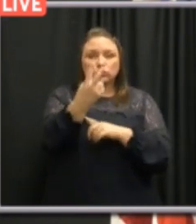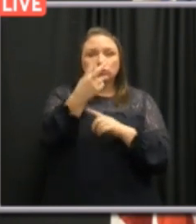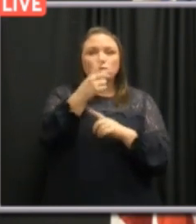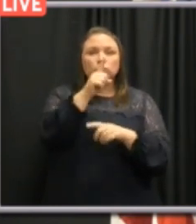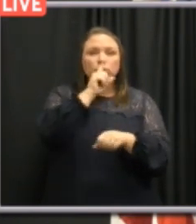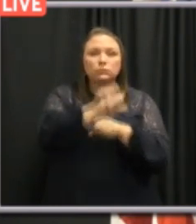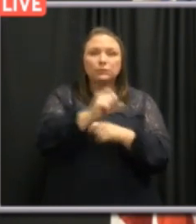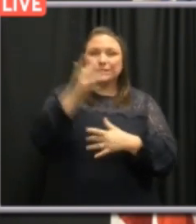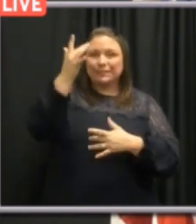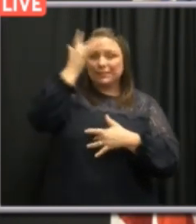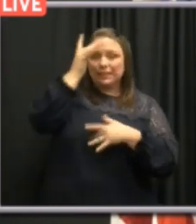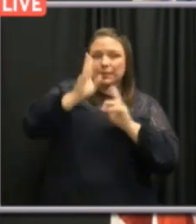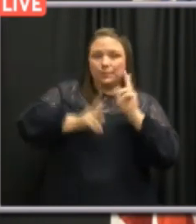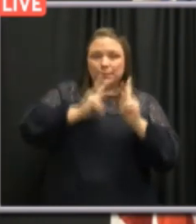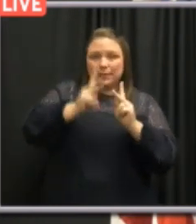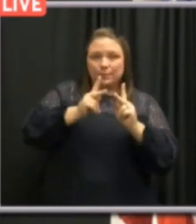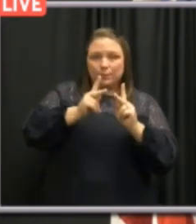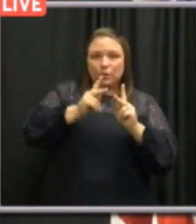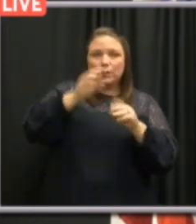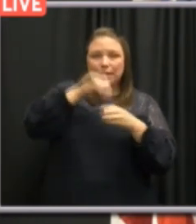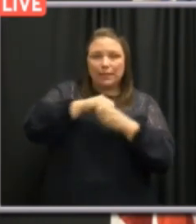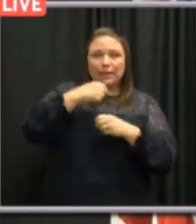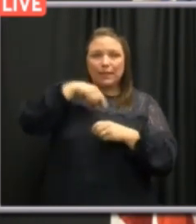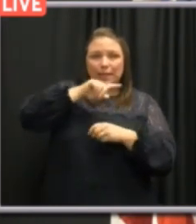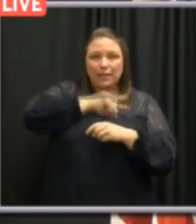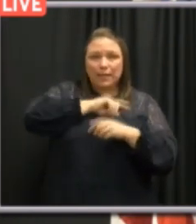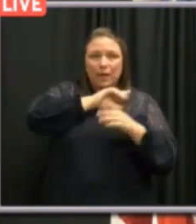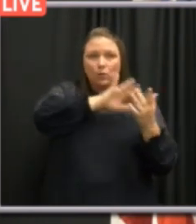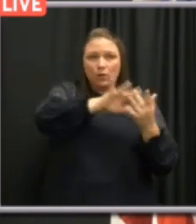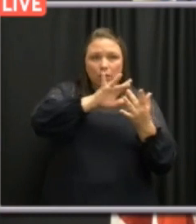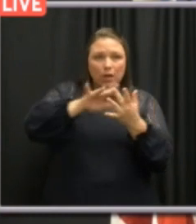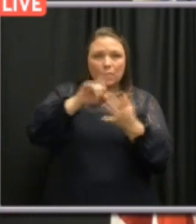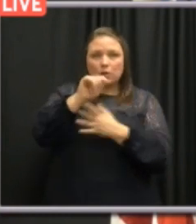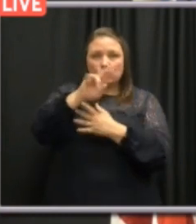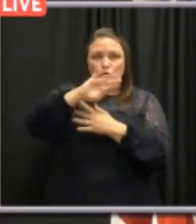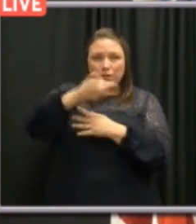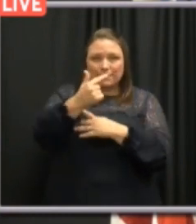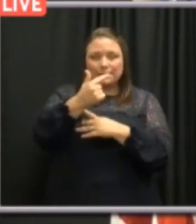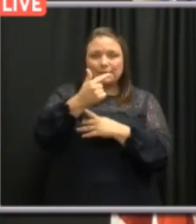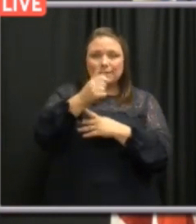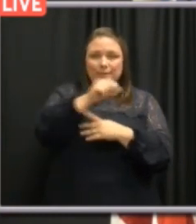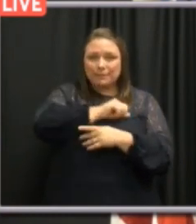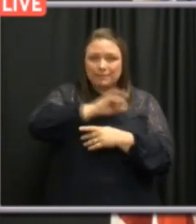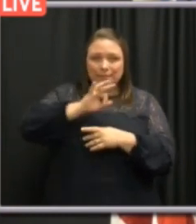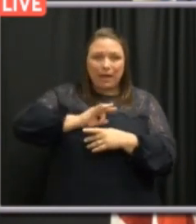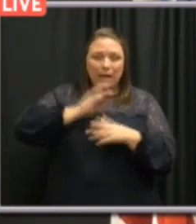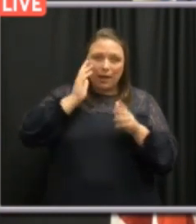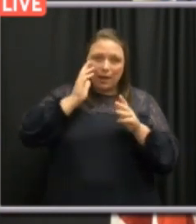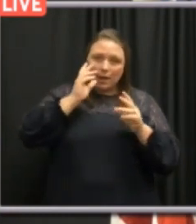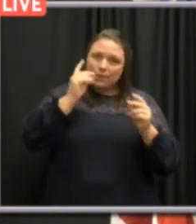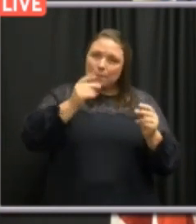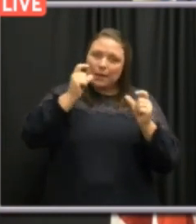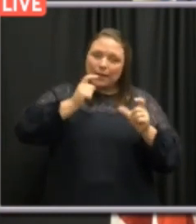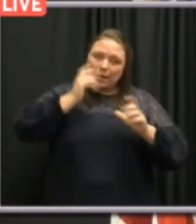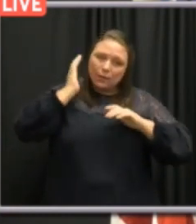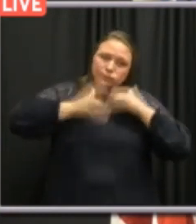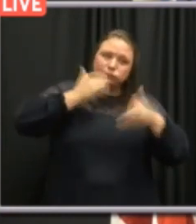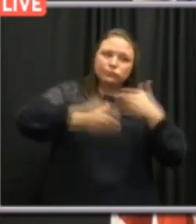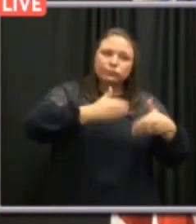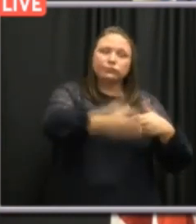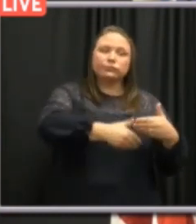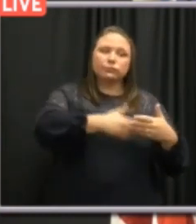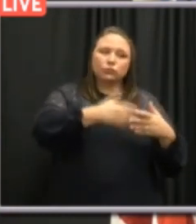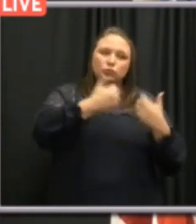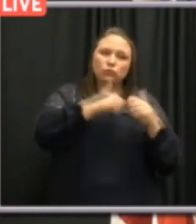positive cases, and our epidemiological contact tracing staff went into action. We made